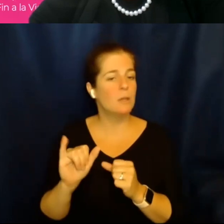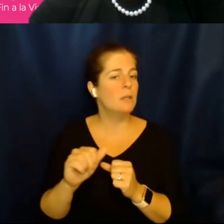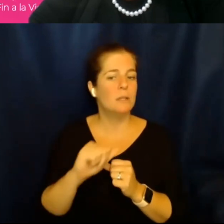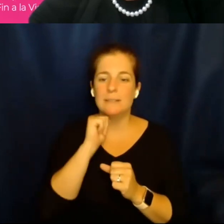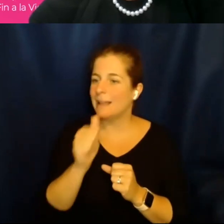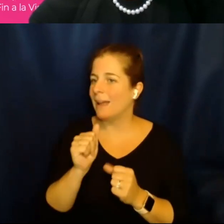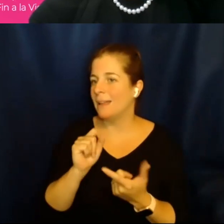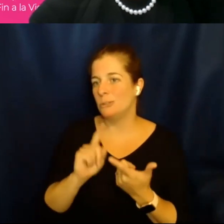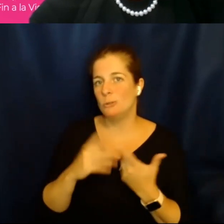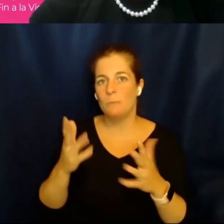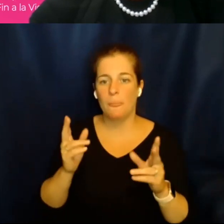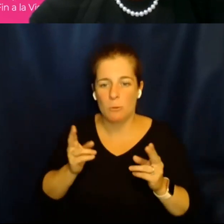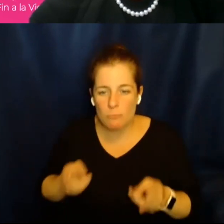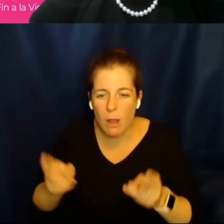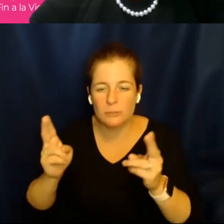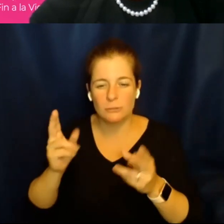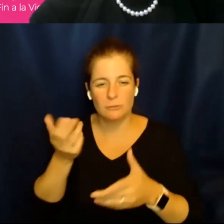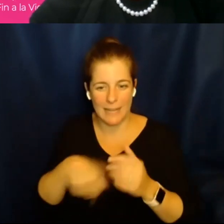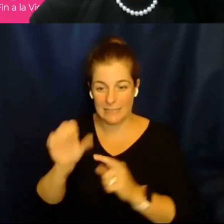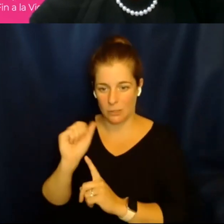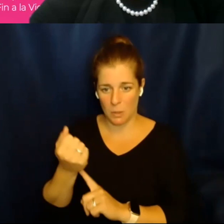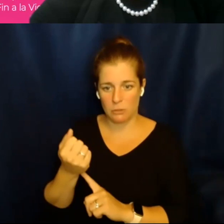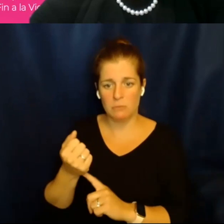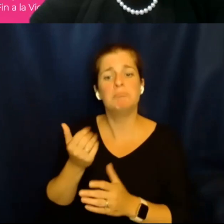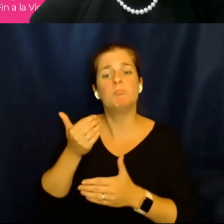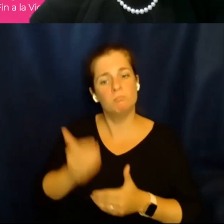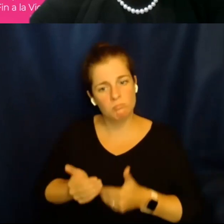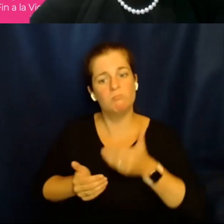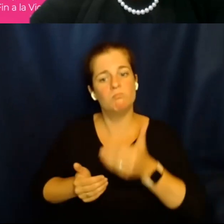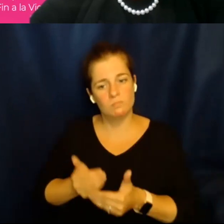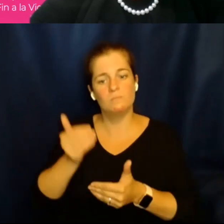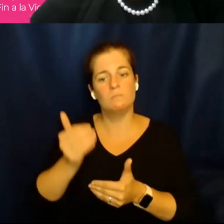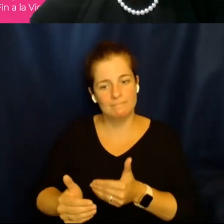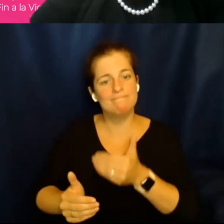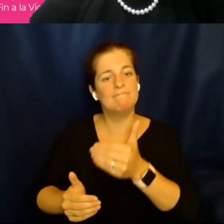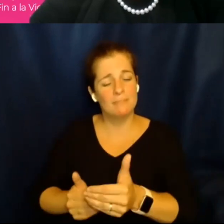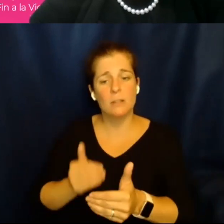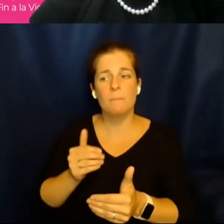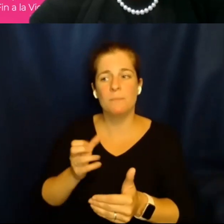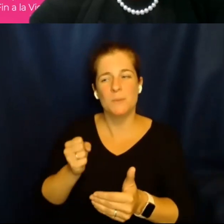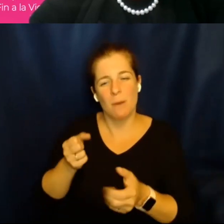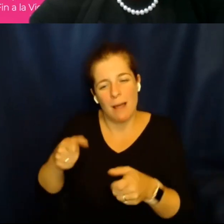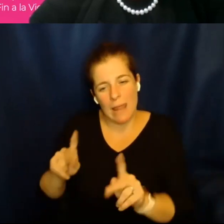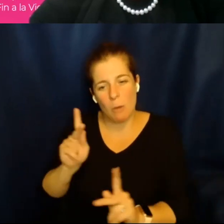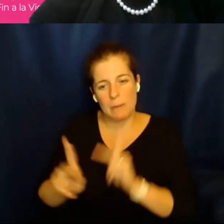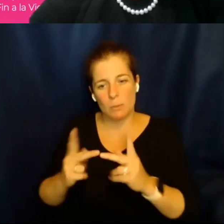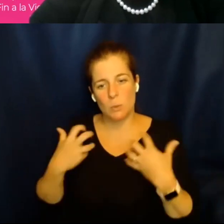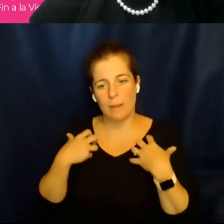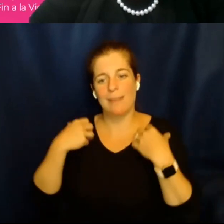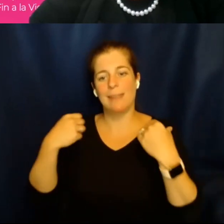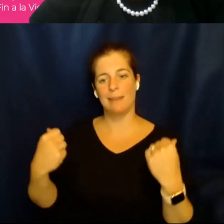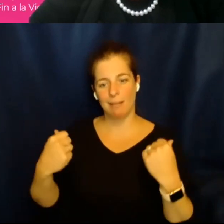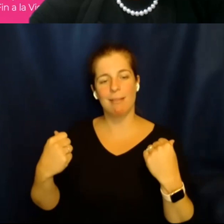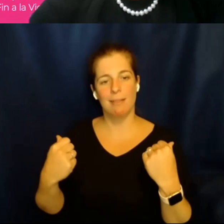situations, to go step by step, so people can really heal and recover from any kind